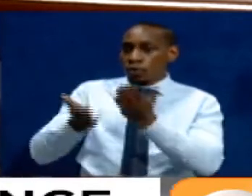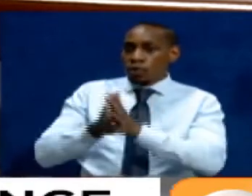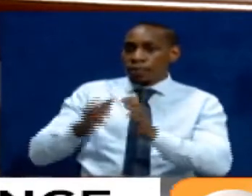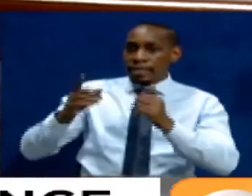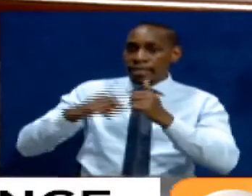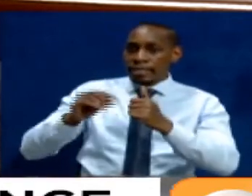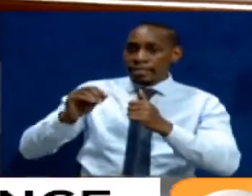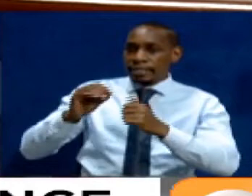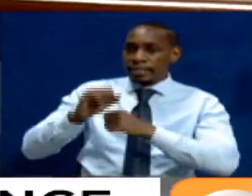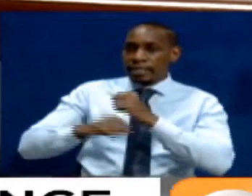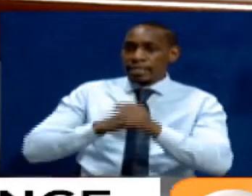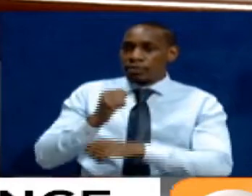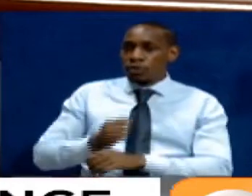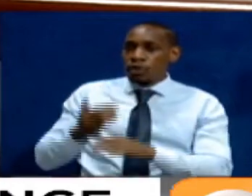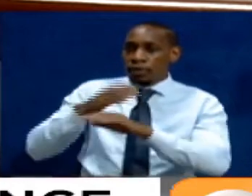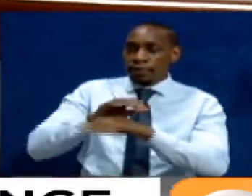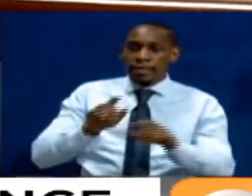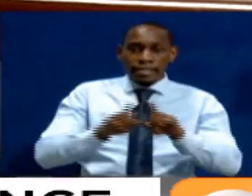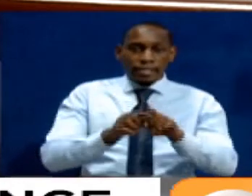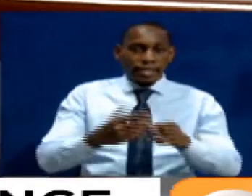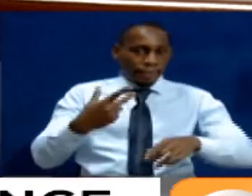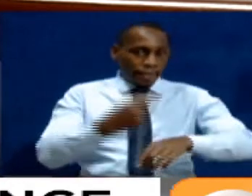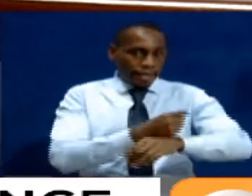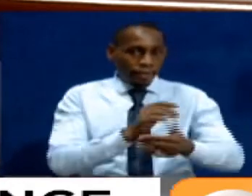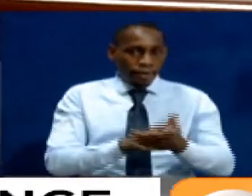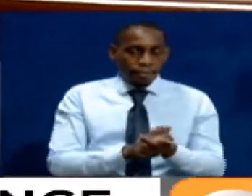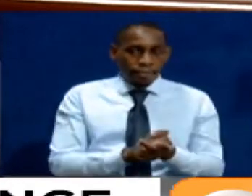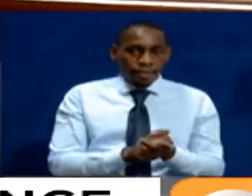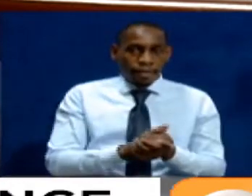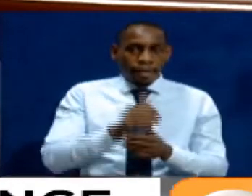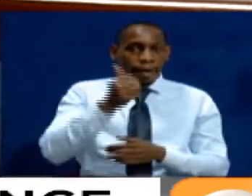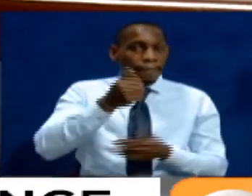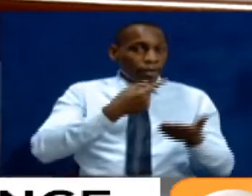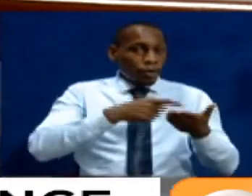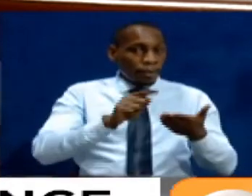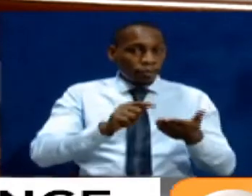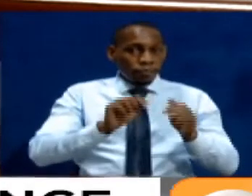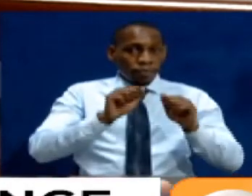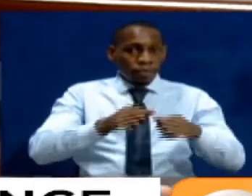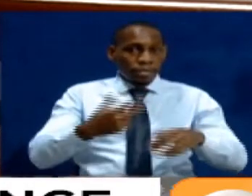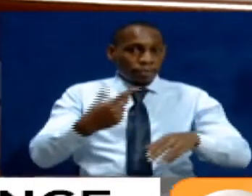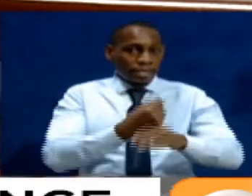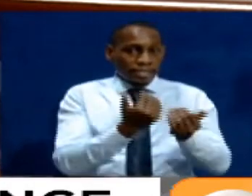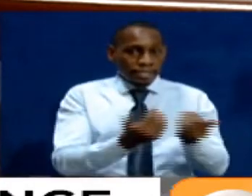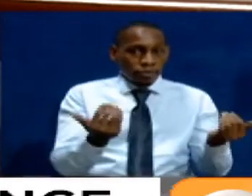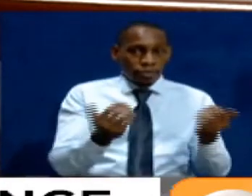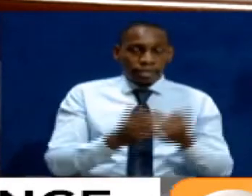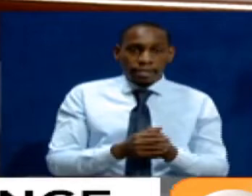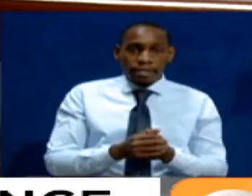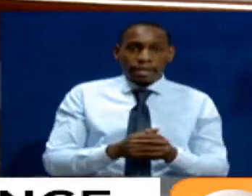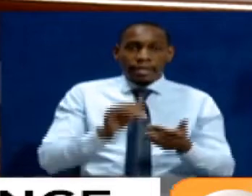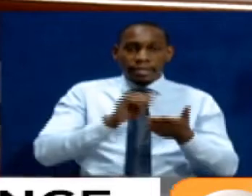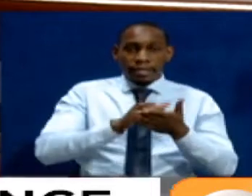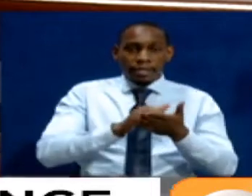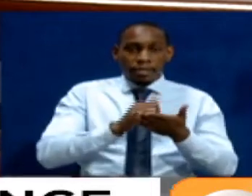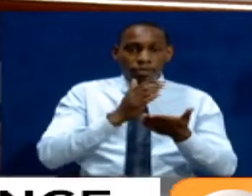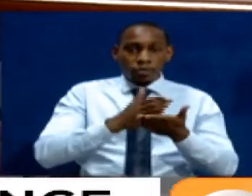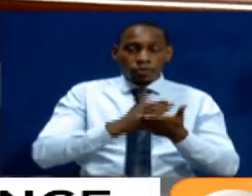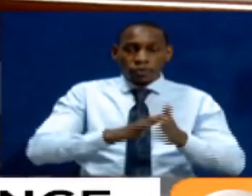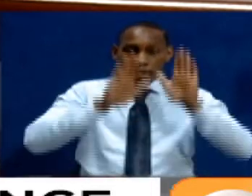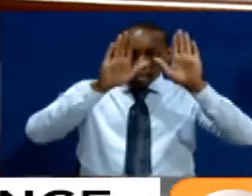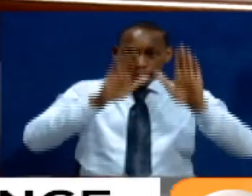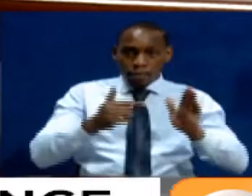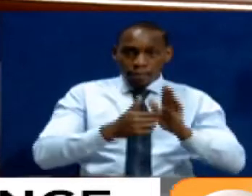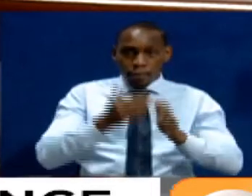60 plus old. And also these vaccines have not been approved for use in children. In fact, that's a very critical